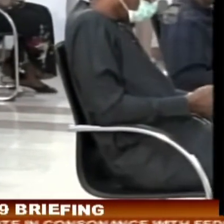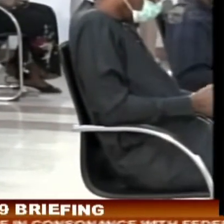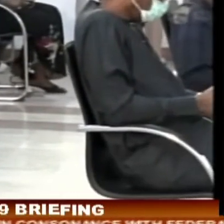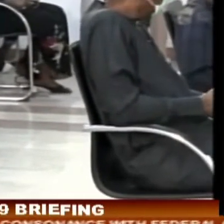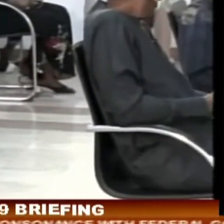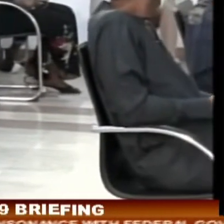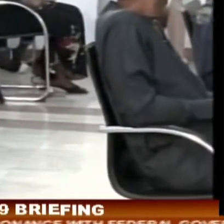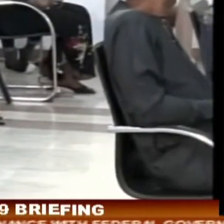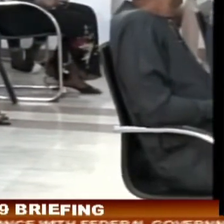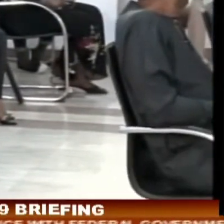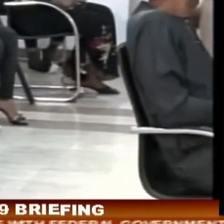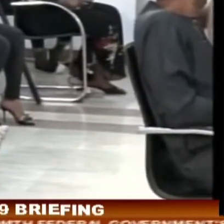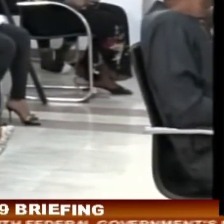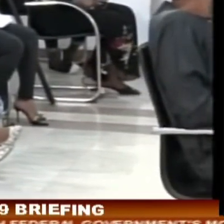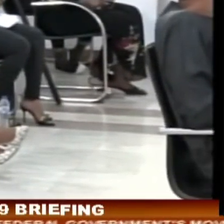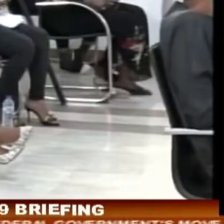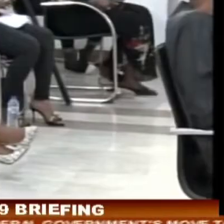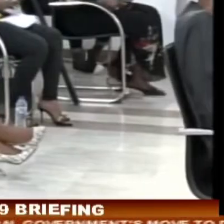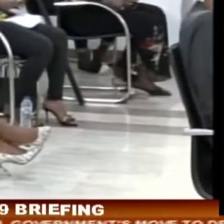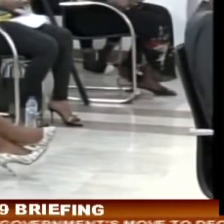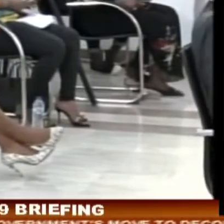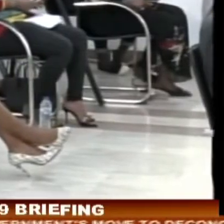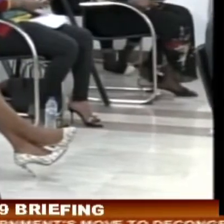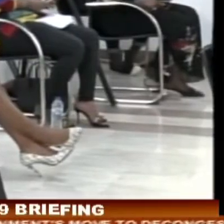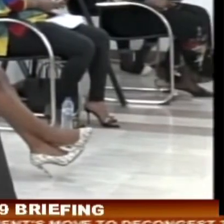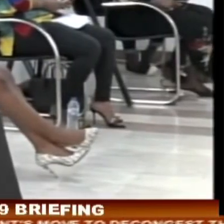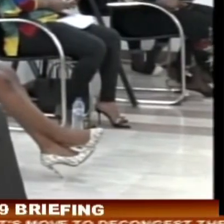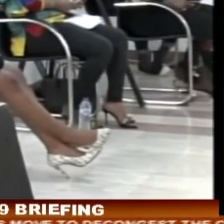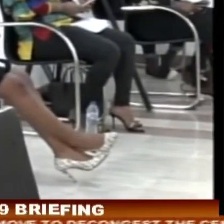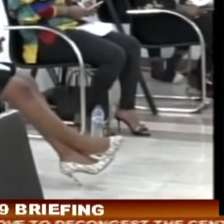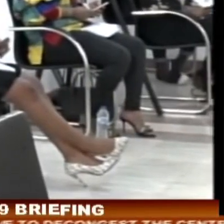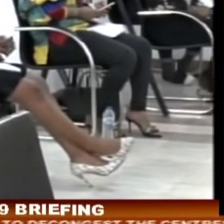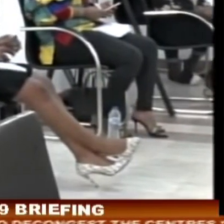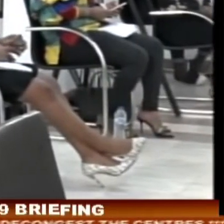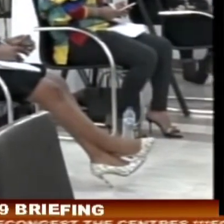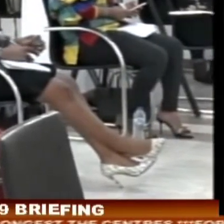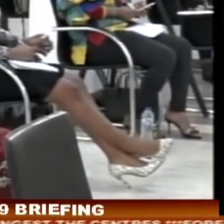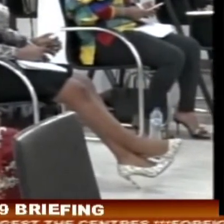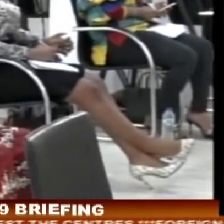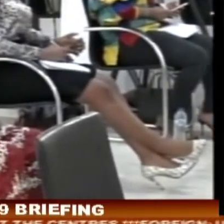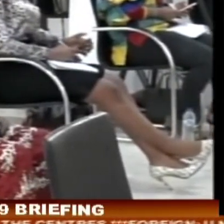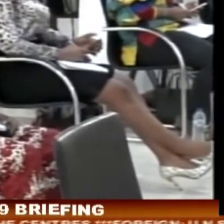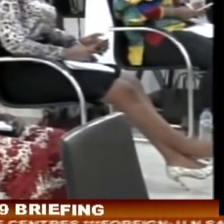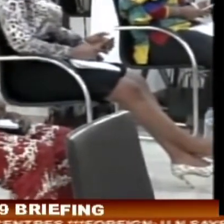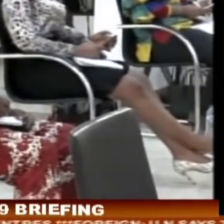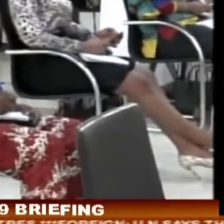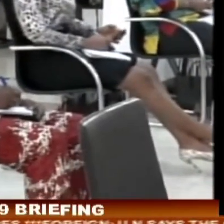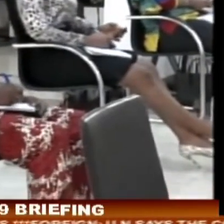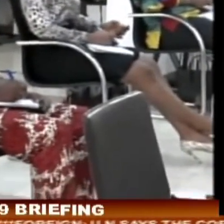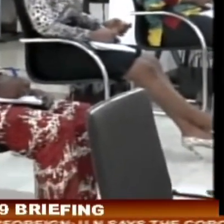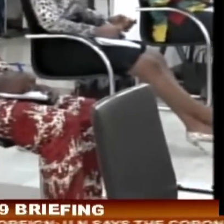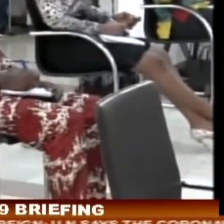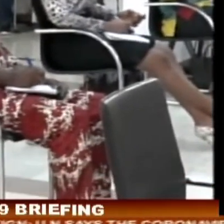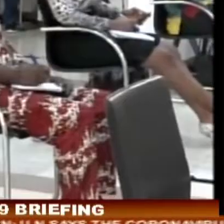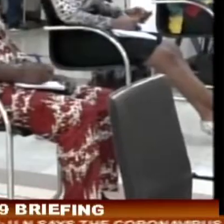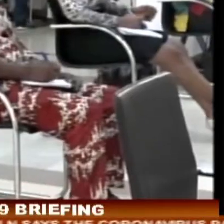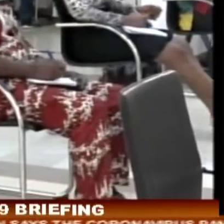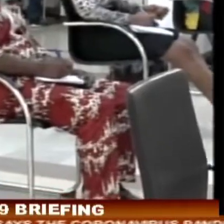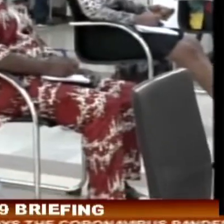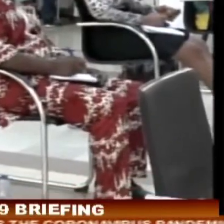you the secretary to the government of the Federation all our ministers here